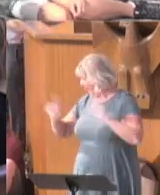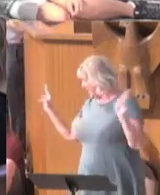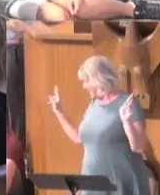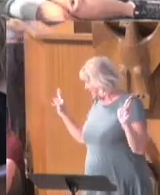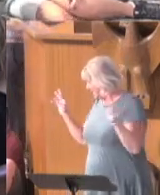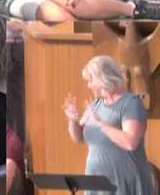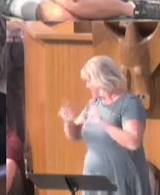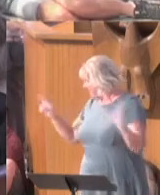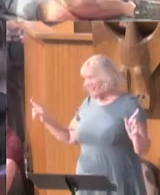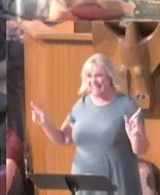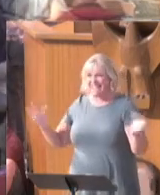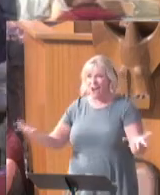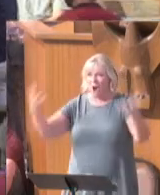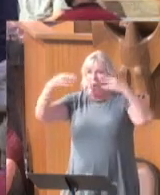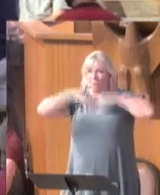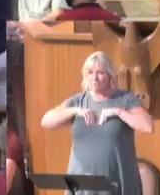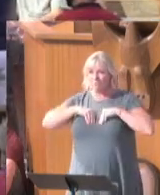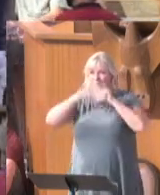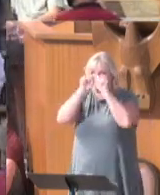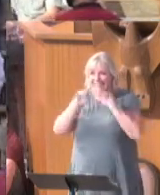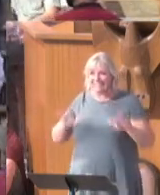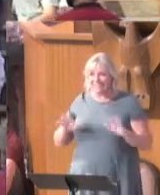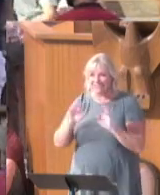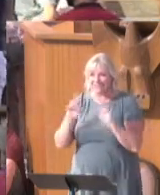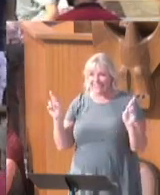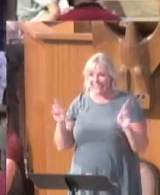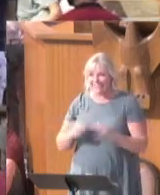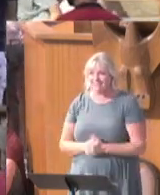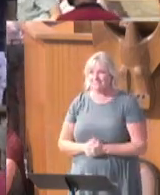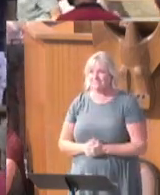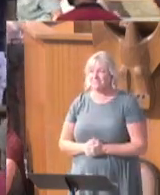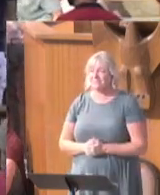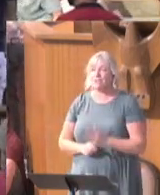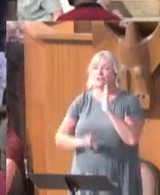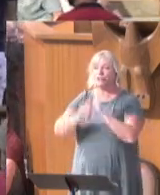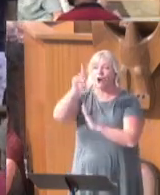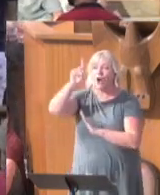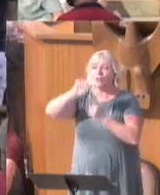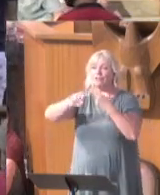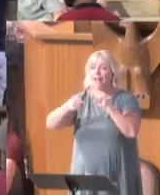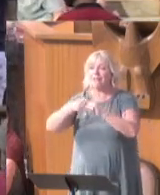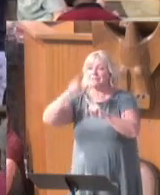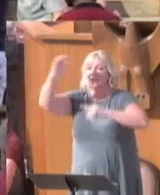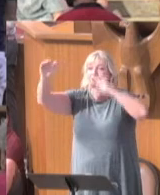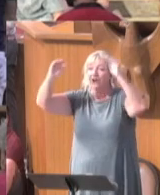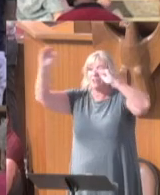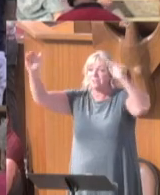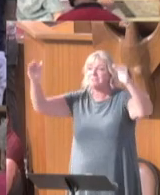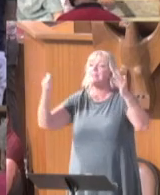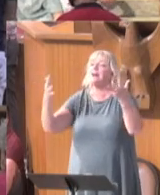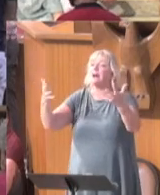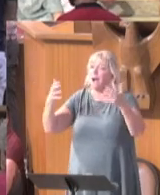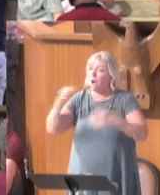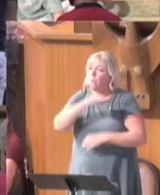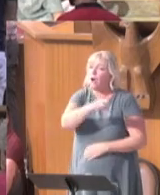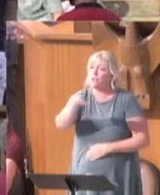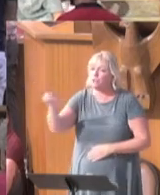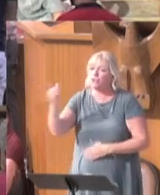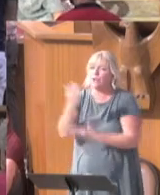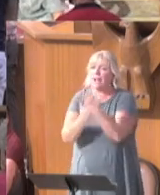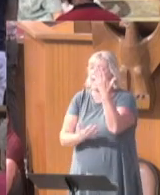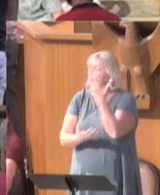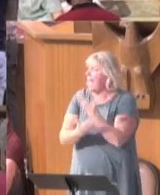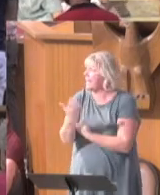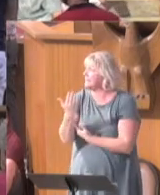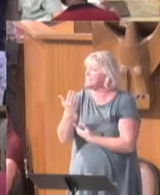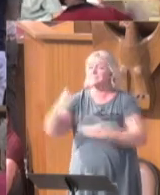to receive this blessing? Every tall friends, adults out there, I want you to raise your hands